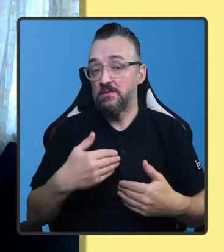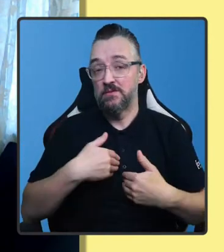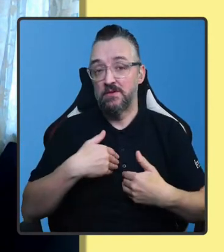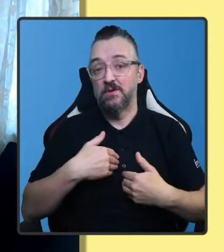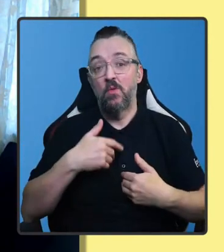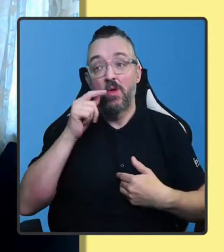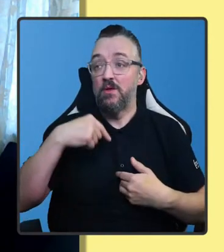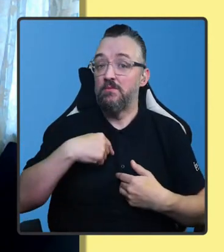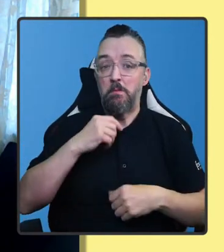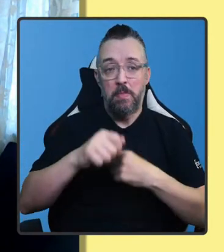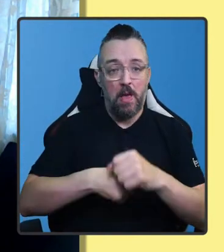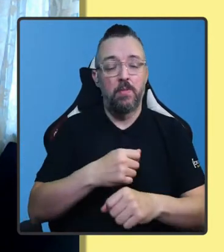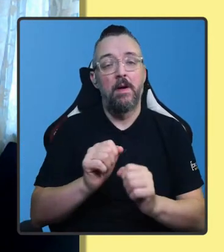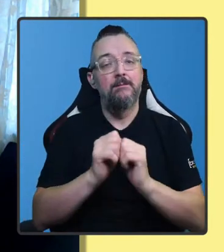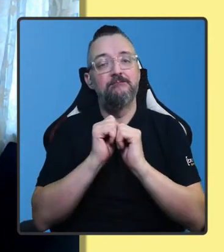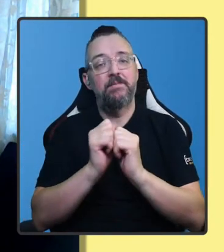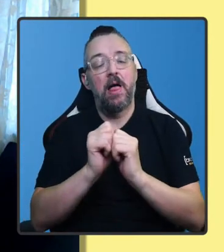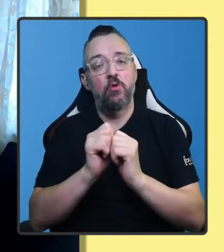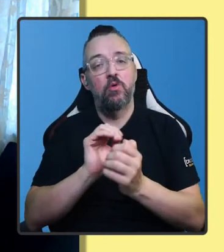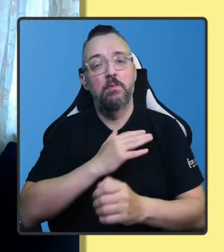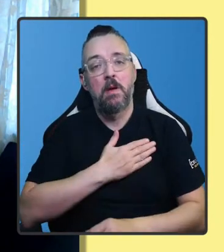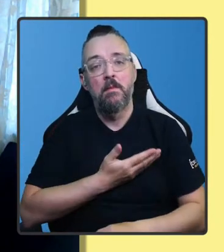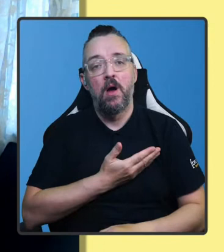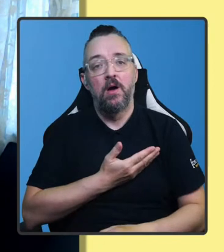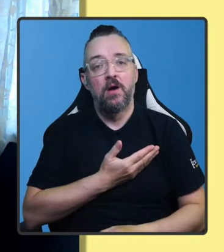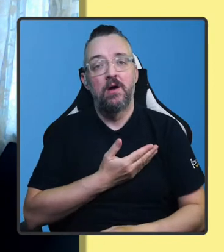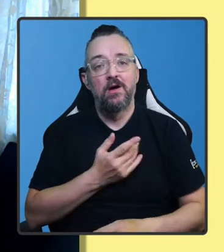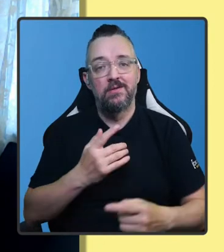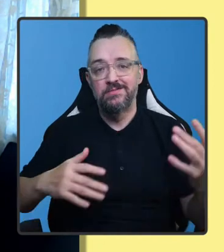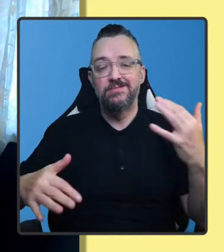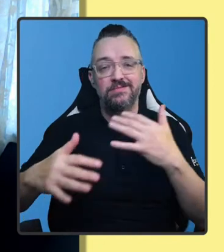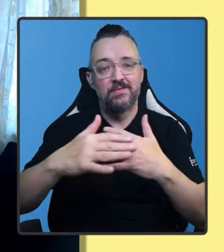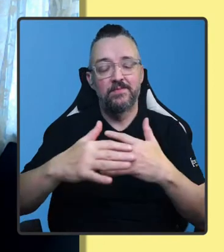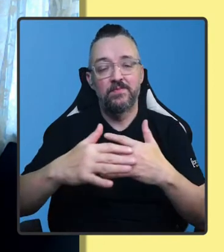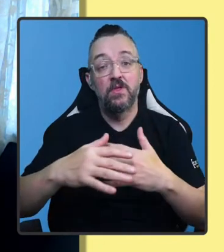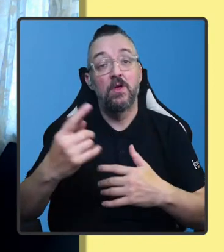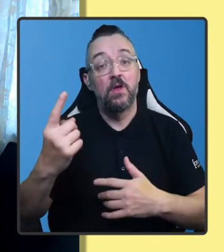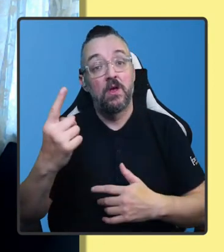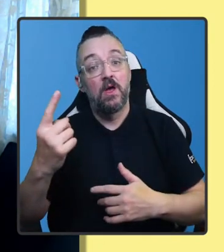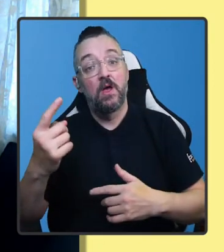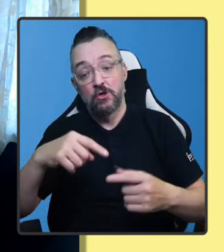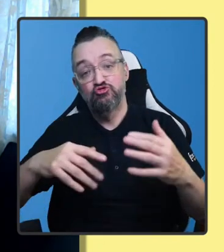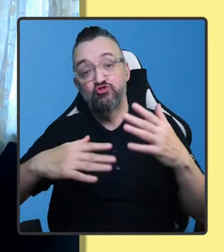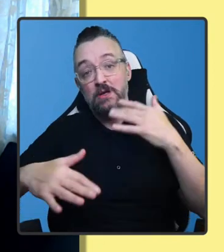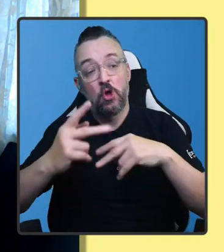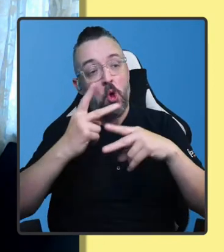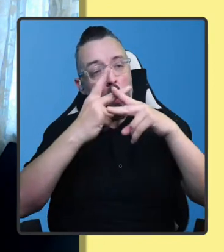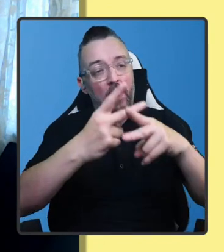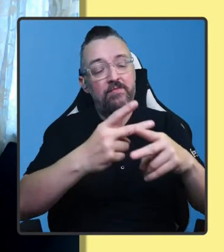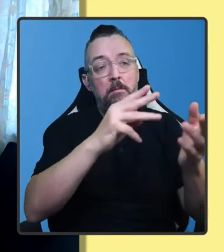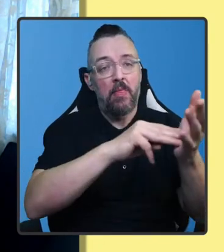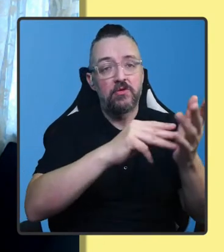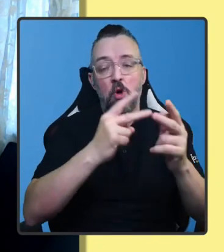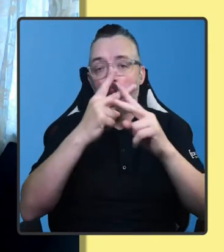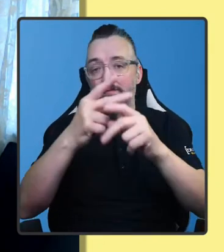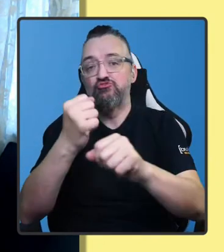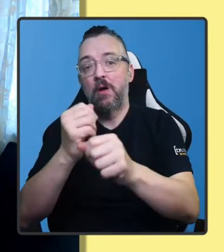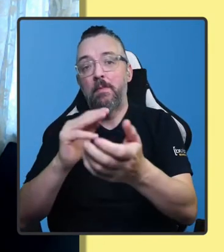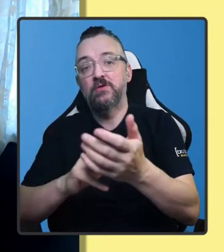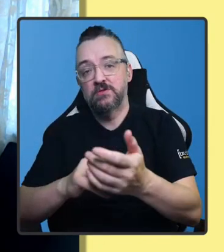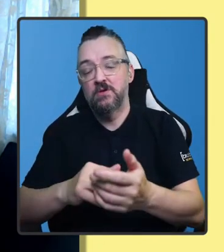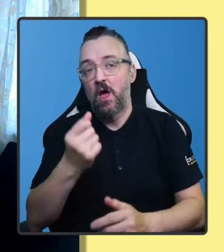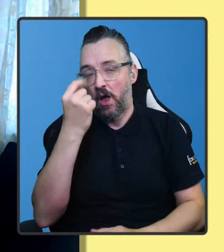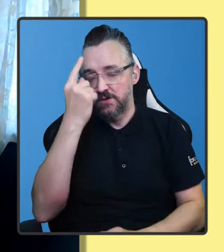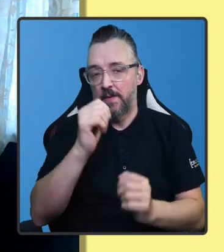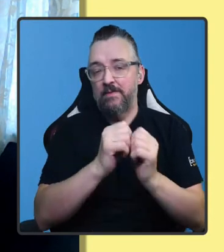of society who will not be forgotten. Because a society that takes care of its mothers and its grandmothers knows the value of them. I